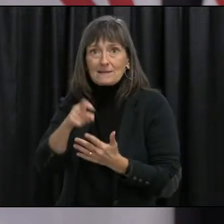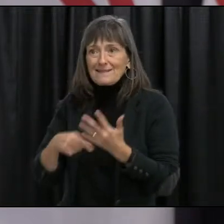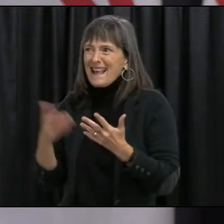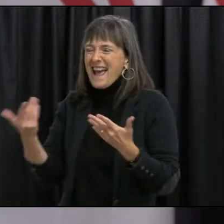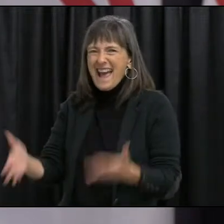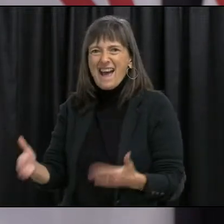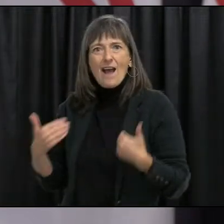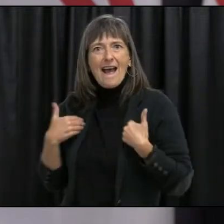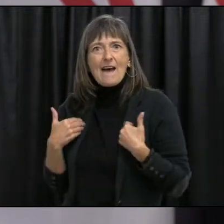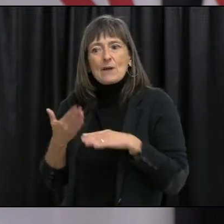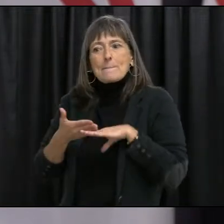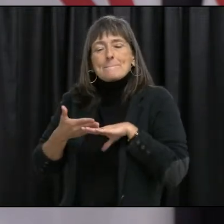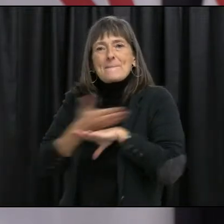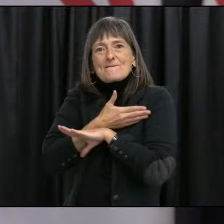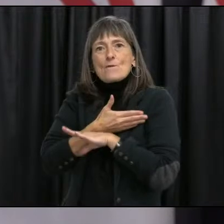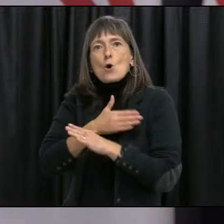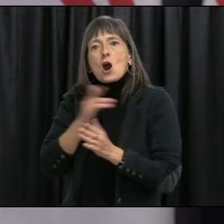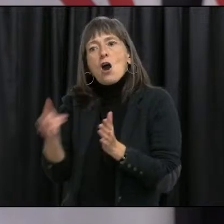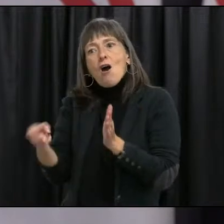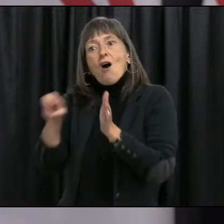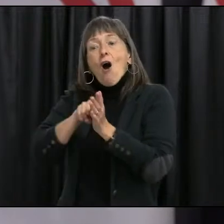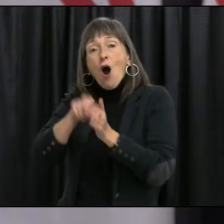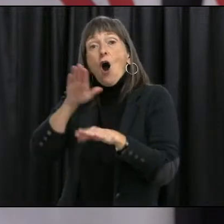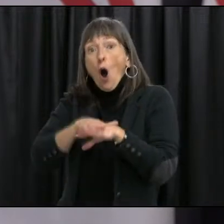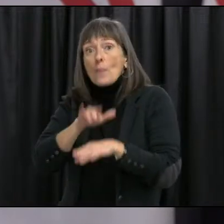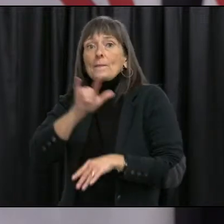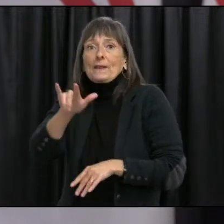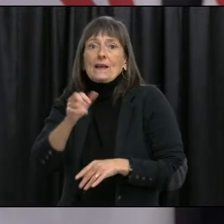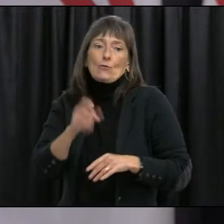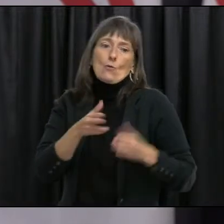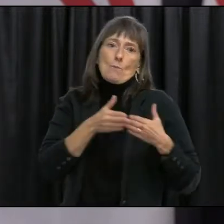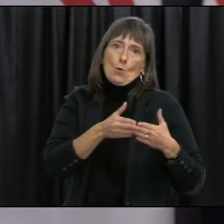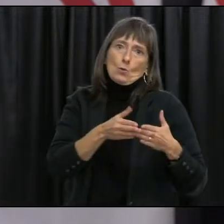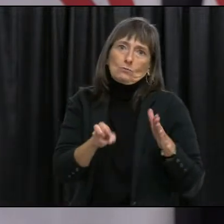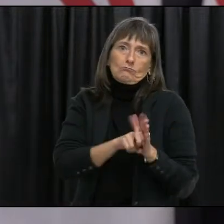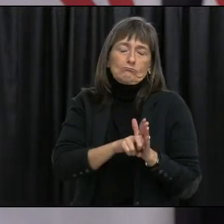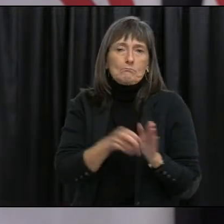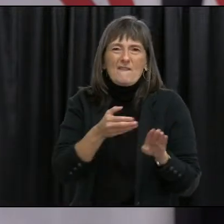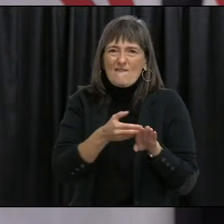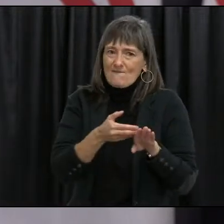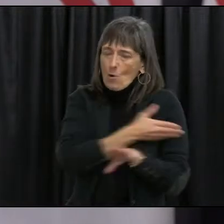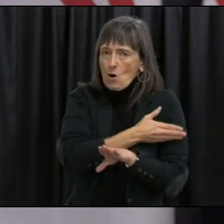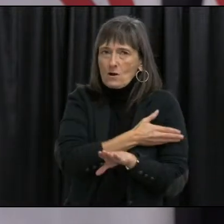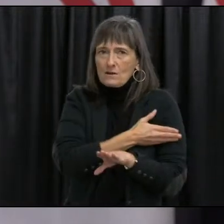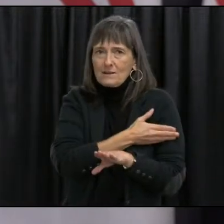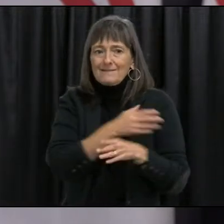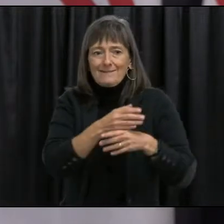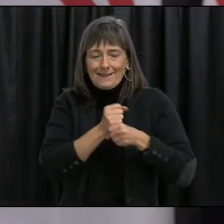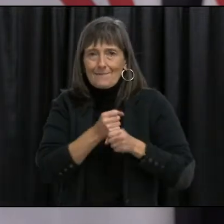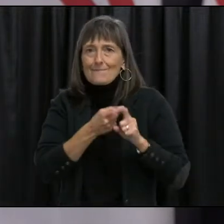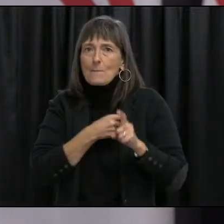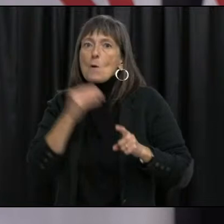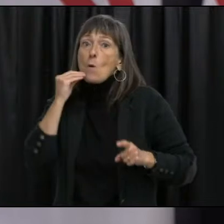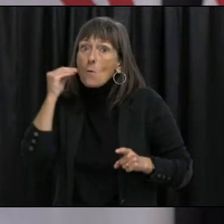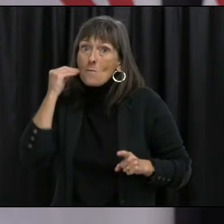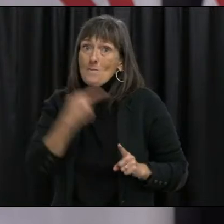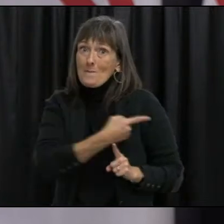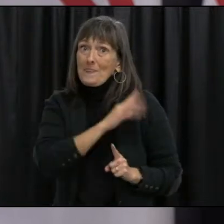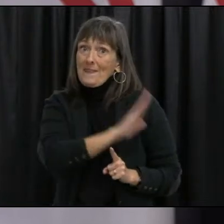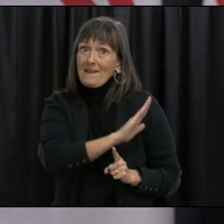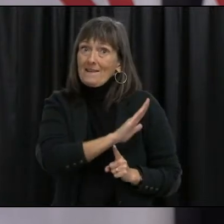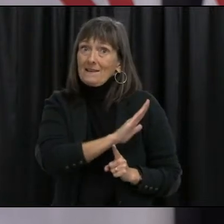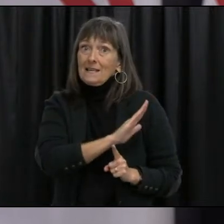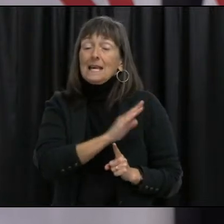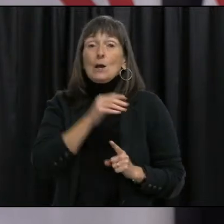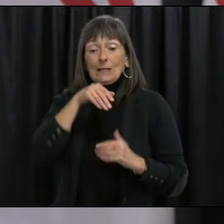that and should have read that before they even get on the plane or the ferry. And that is a document they have to produce at